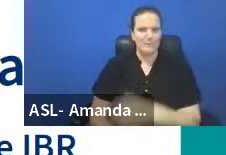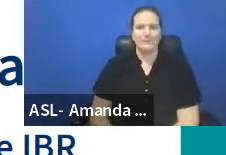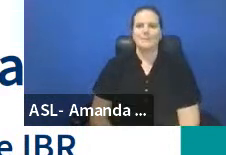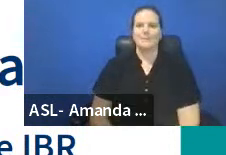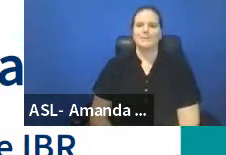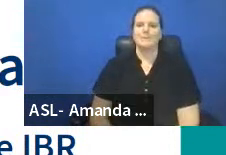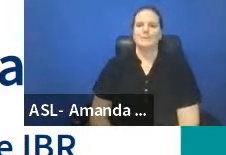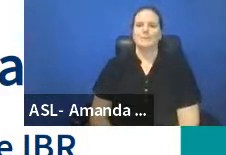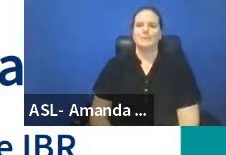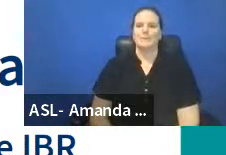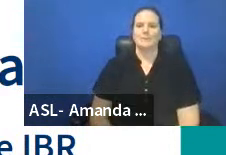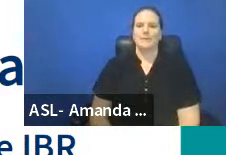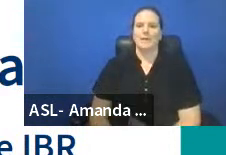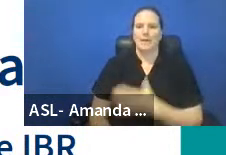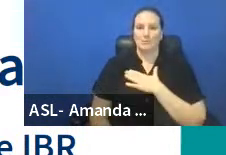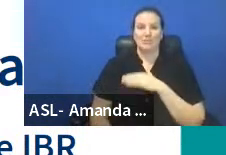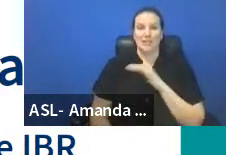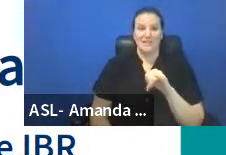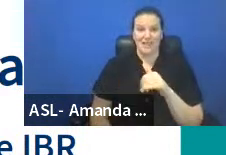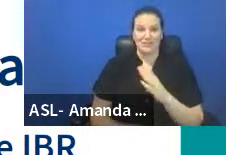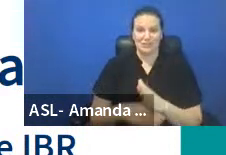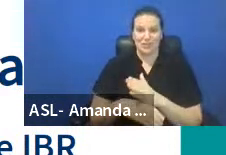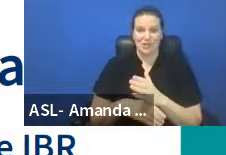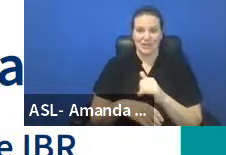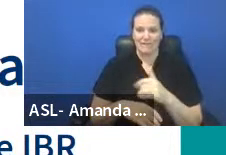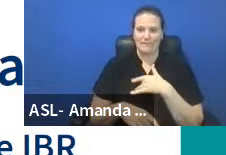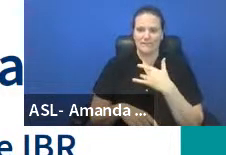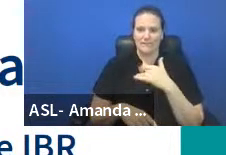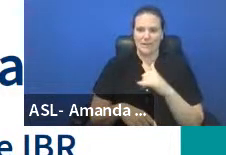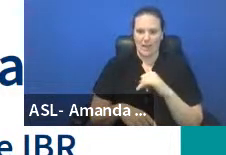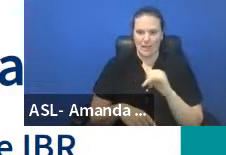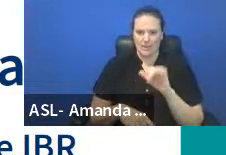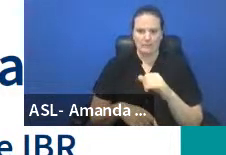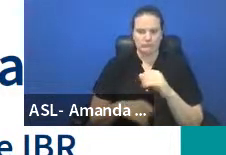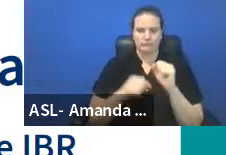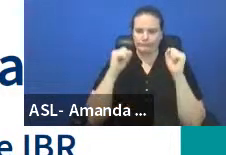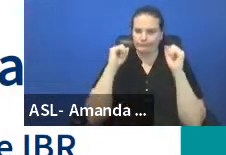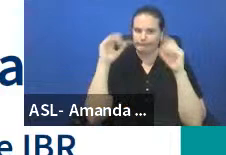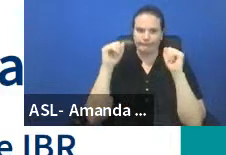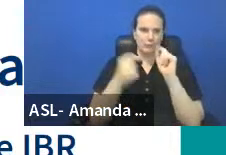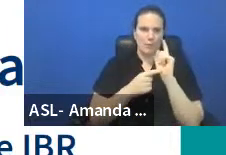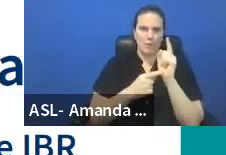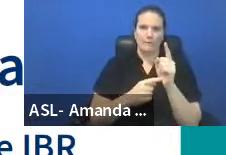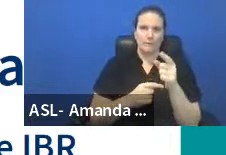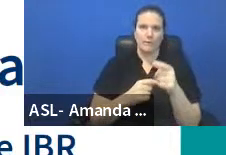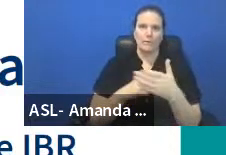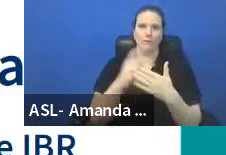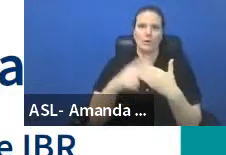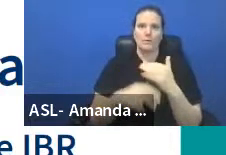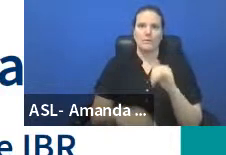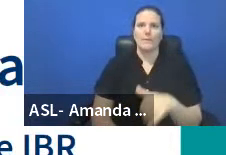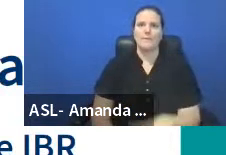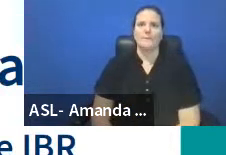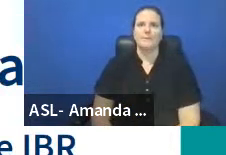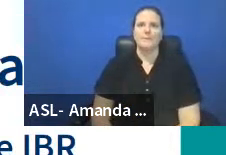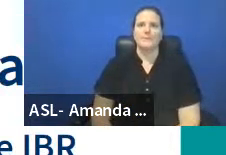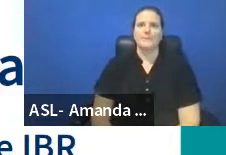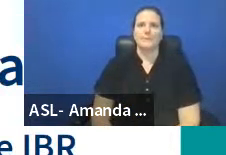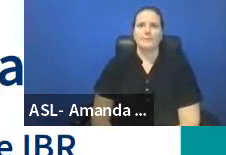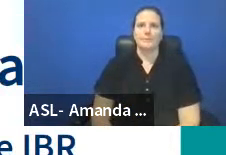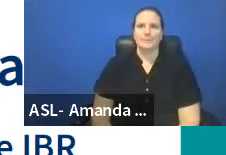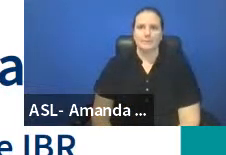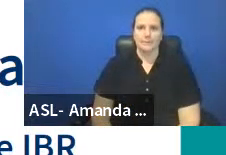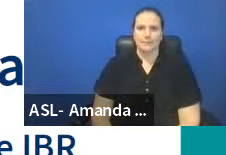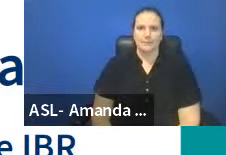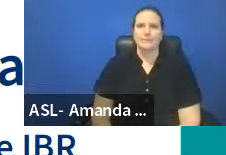Yeah, I appreciate you sharing that, because it just feels like it's a pretty incredible moment for the program too. So are there any other questions